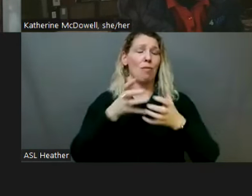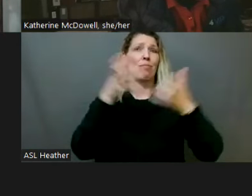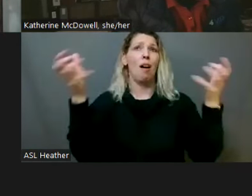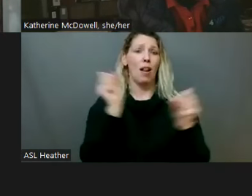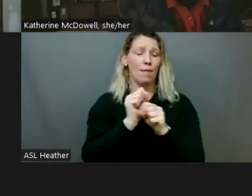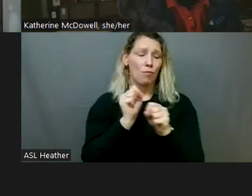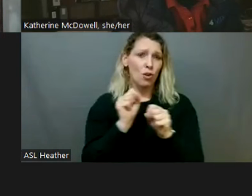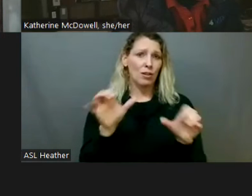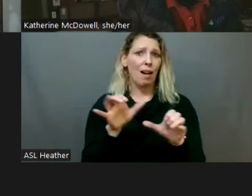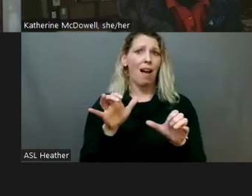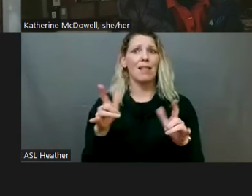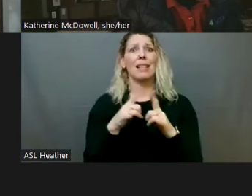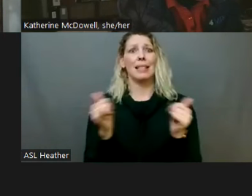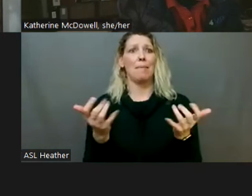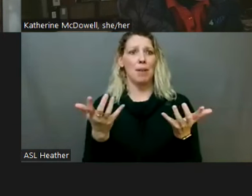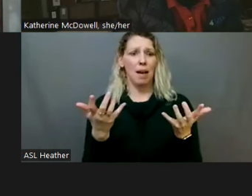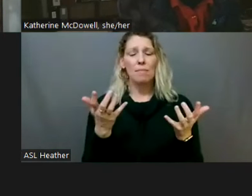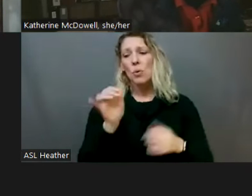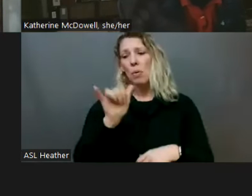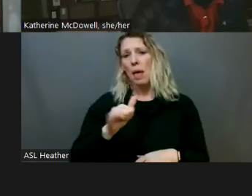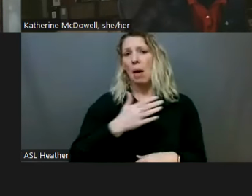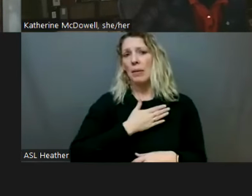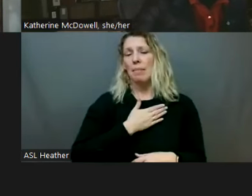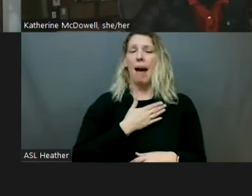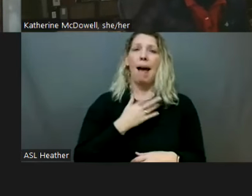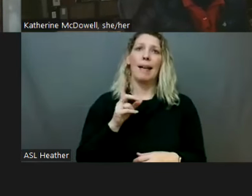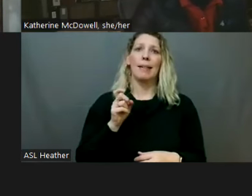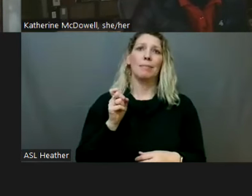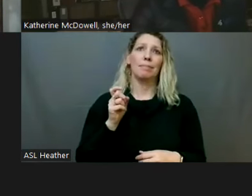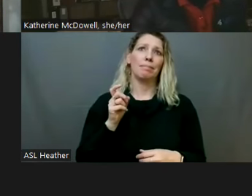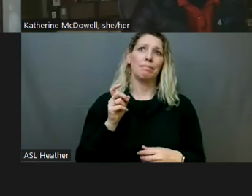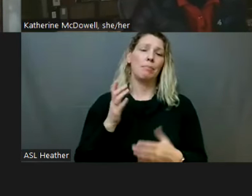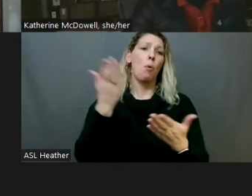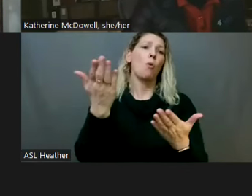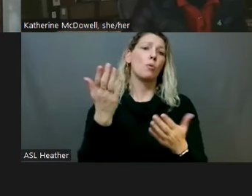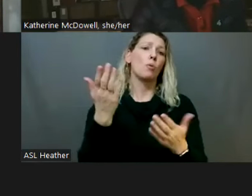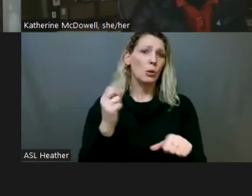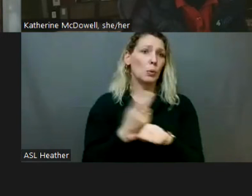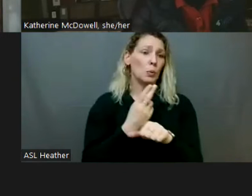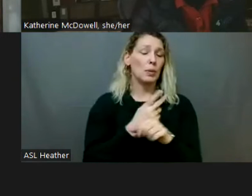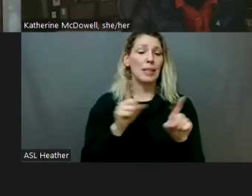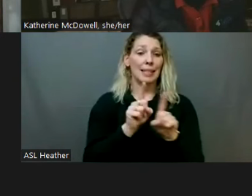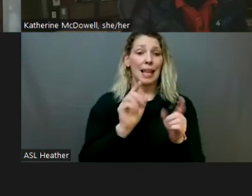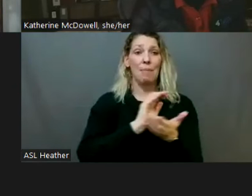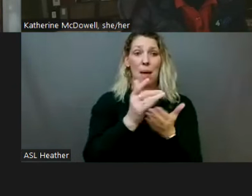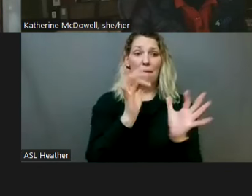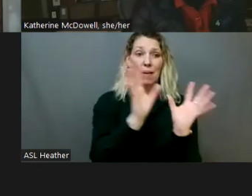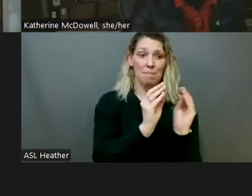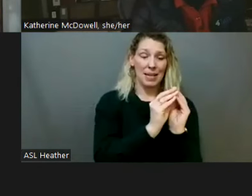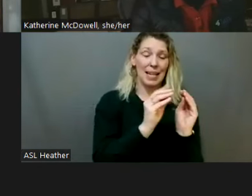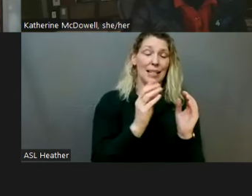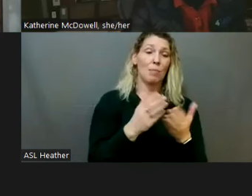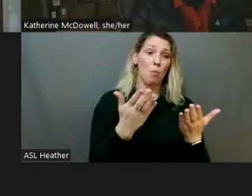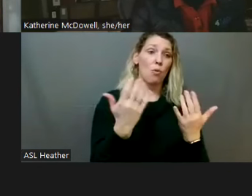of time. So that was my counter proposal, that we could use the same amount of meetings as are proposed right